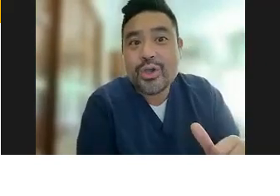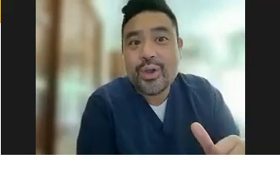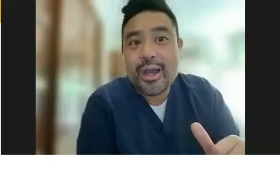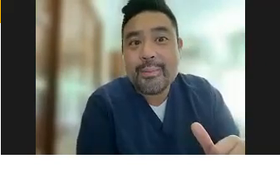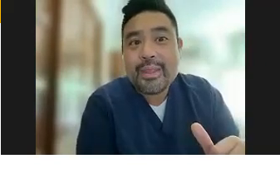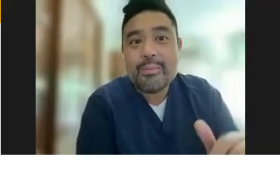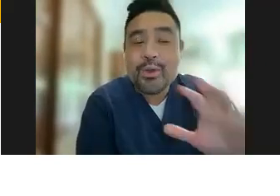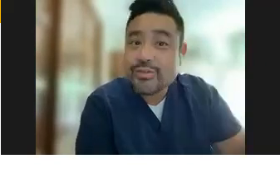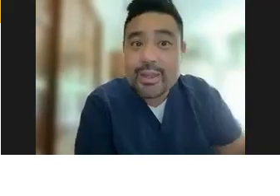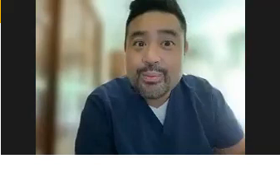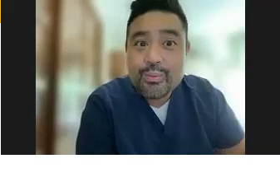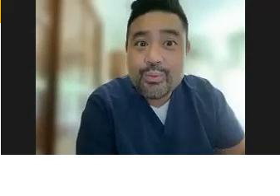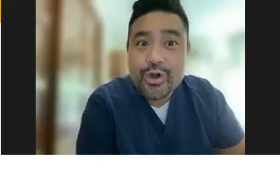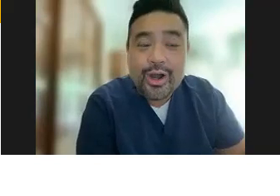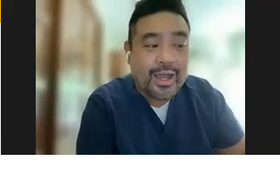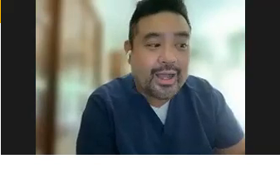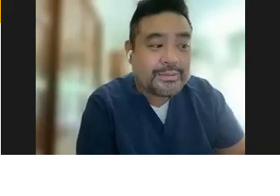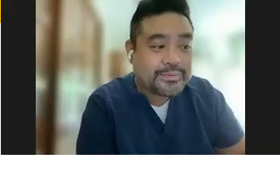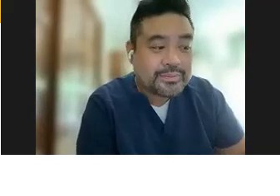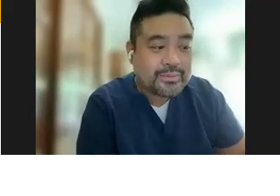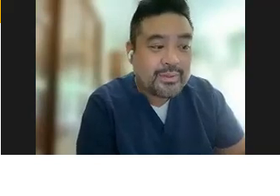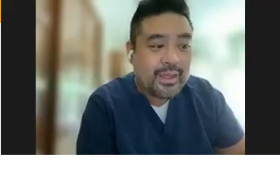And so most of them